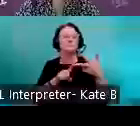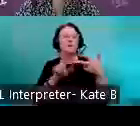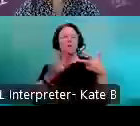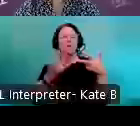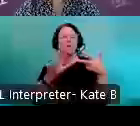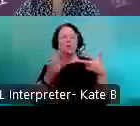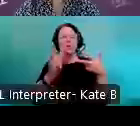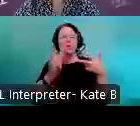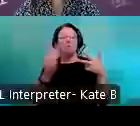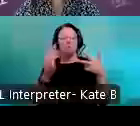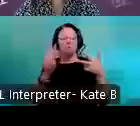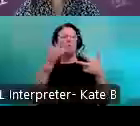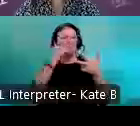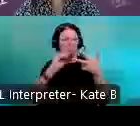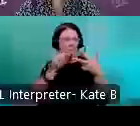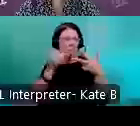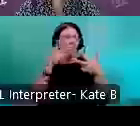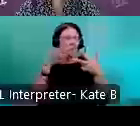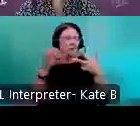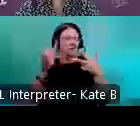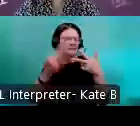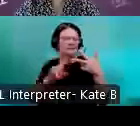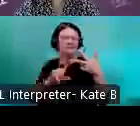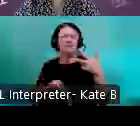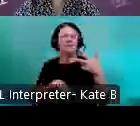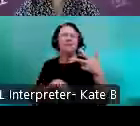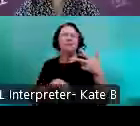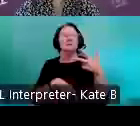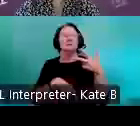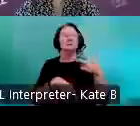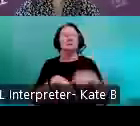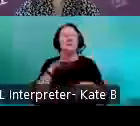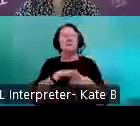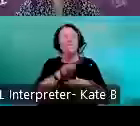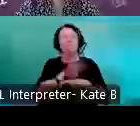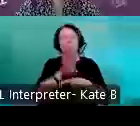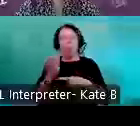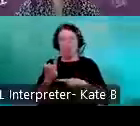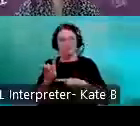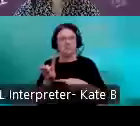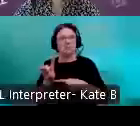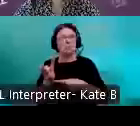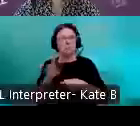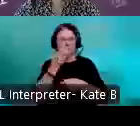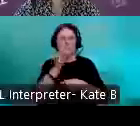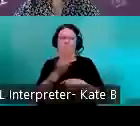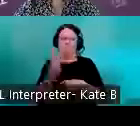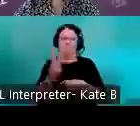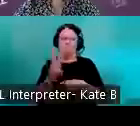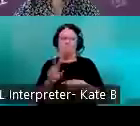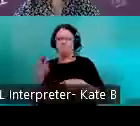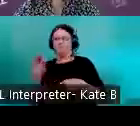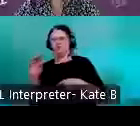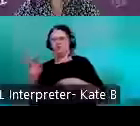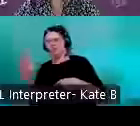a helpline for ID. Vote 411 is a good website for nonpartisan